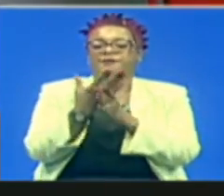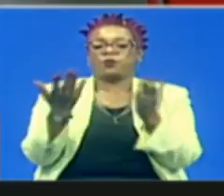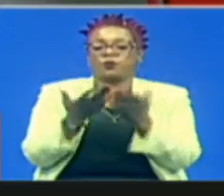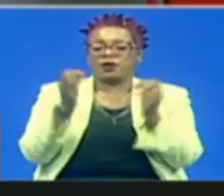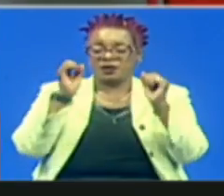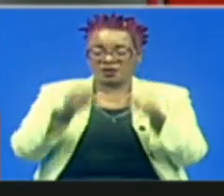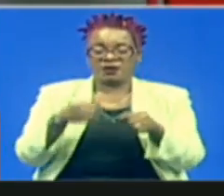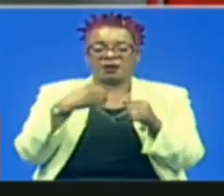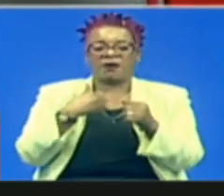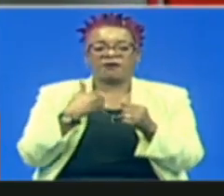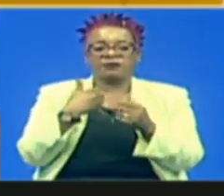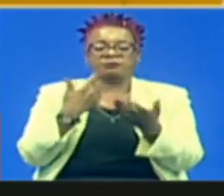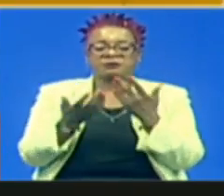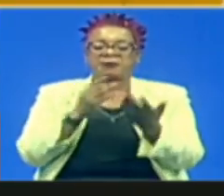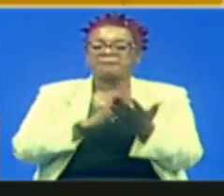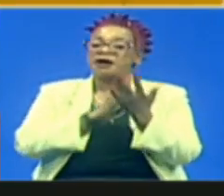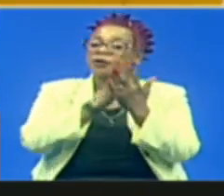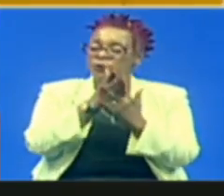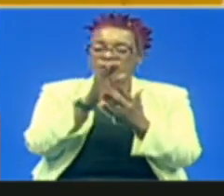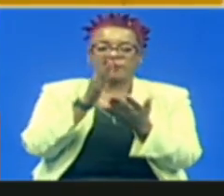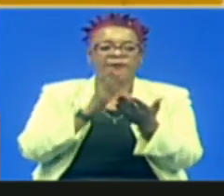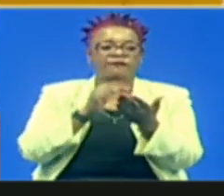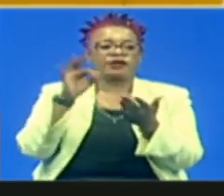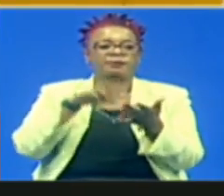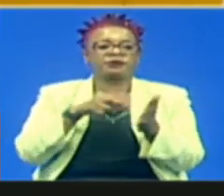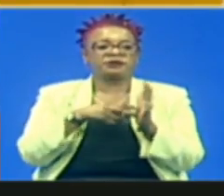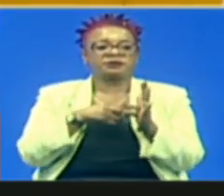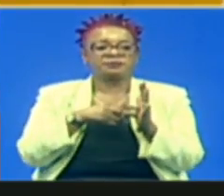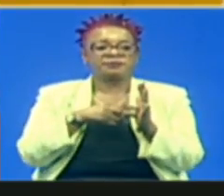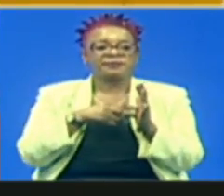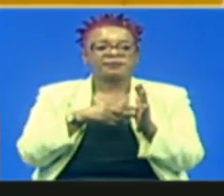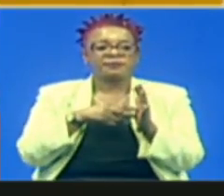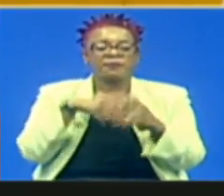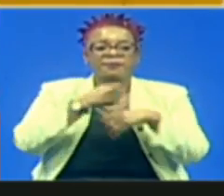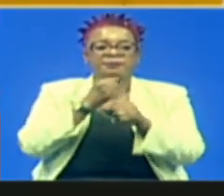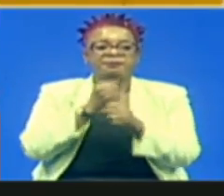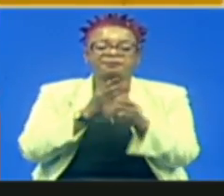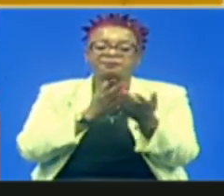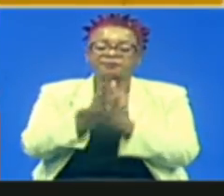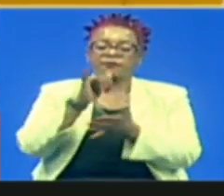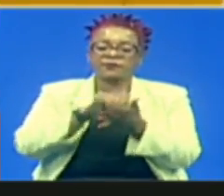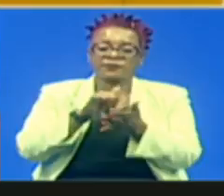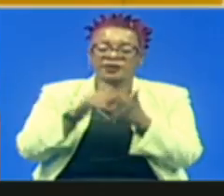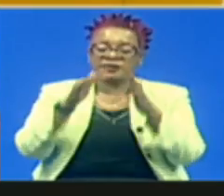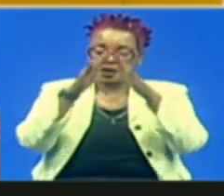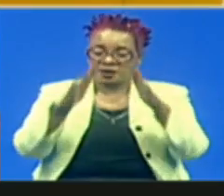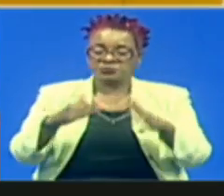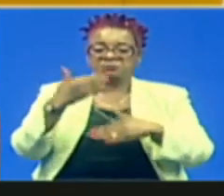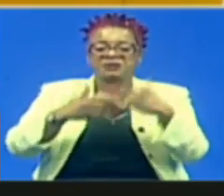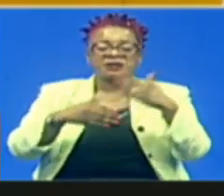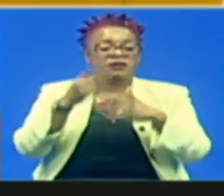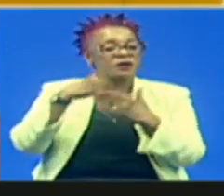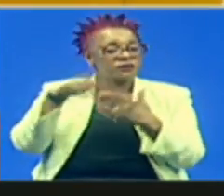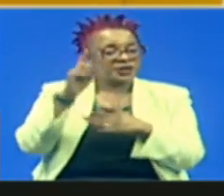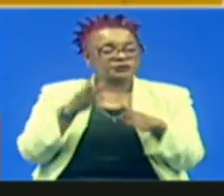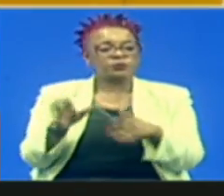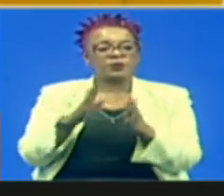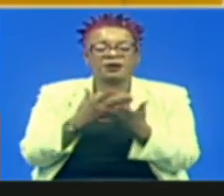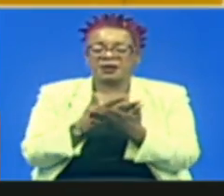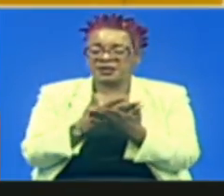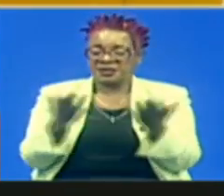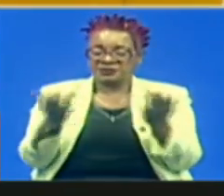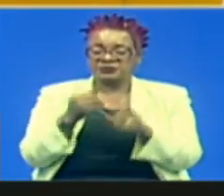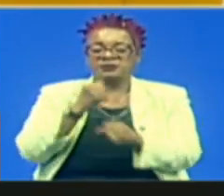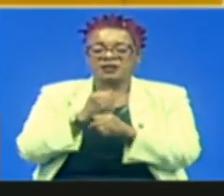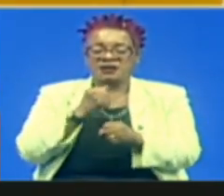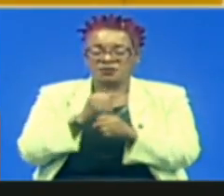a breakthrough into these projects. The government part is just to make sure that the houses are being built in the right way, or any infrastructure is coming up in the right way, the